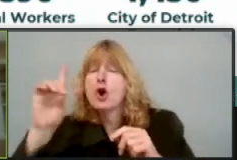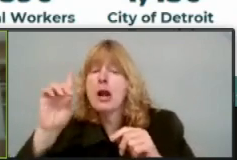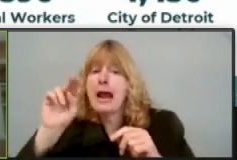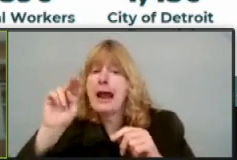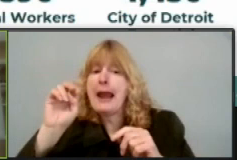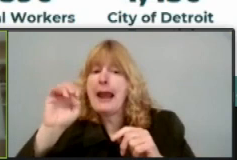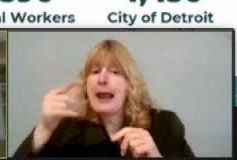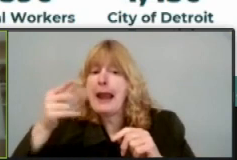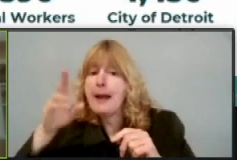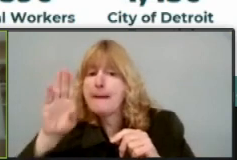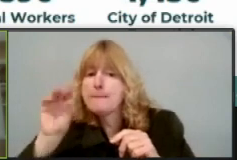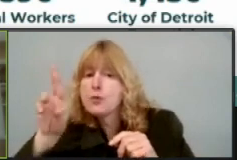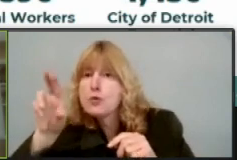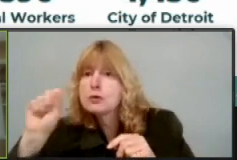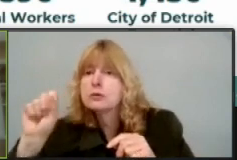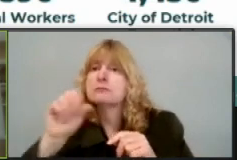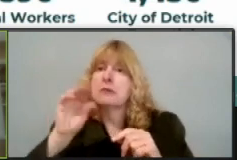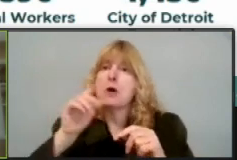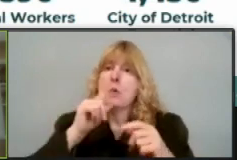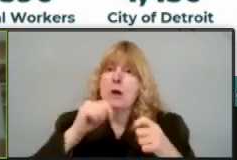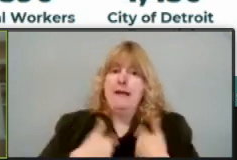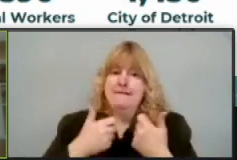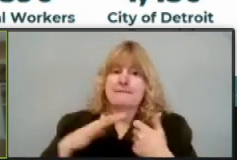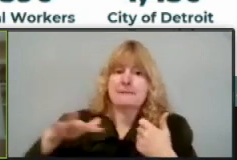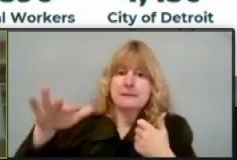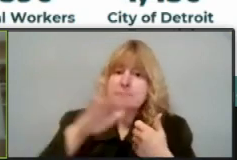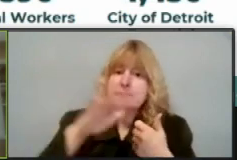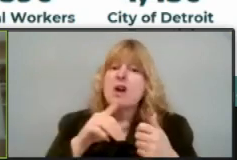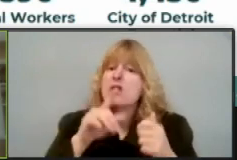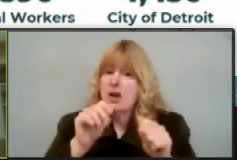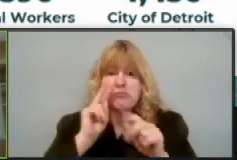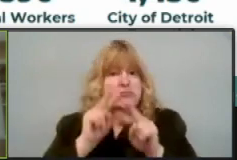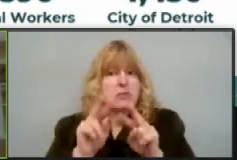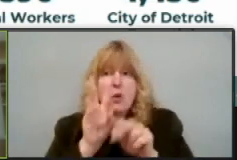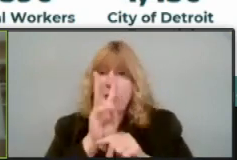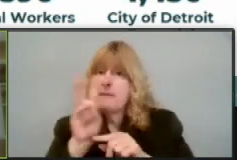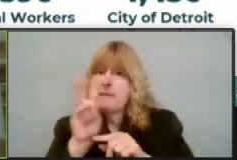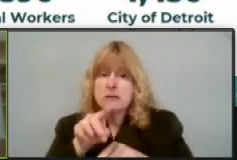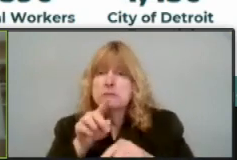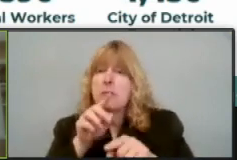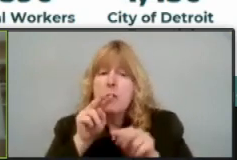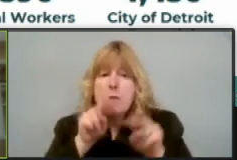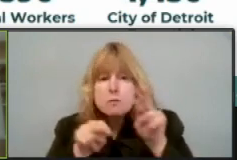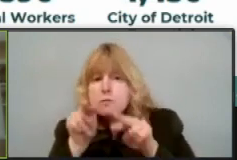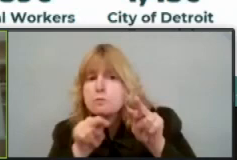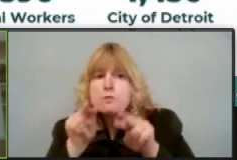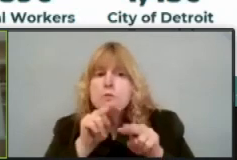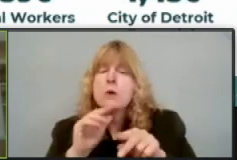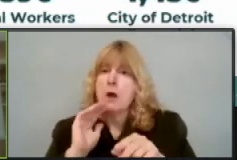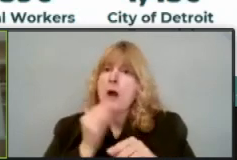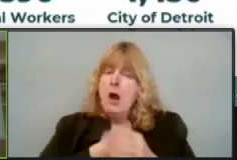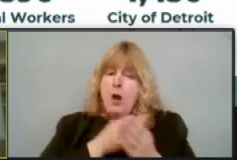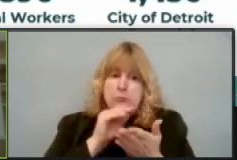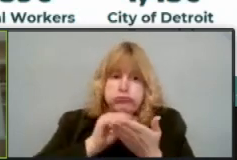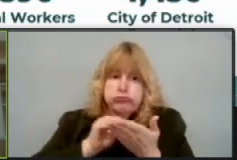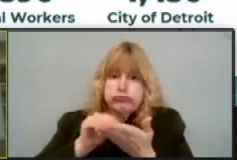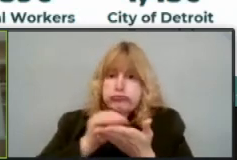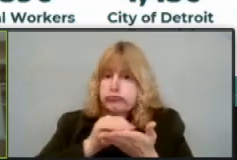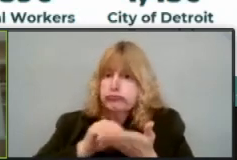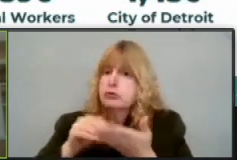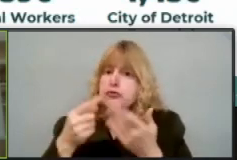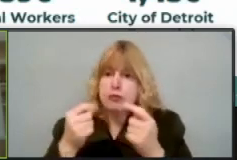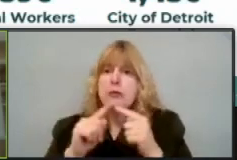I encourage you to visit our website. You can track the work we do. We're trying to be as transparent as possible. And you can watch as